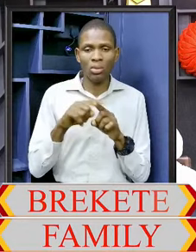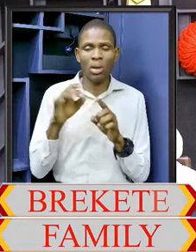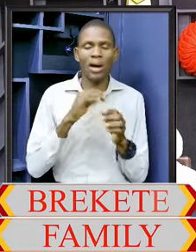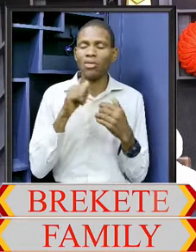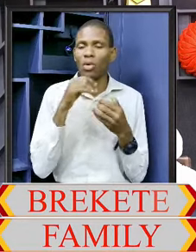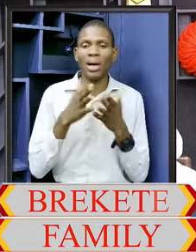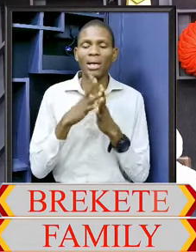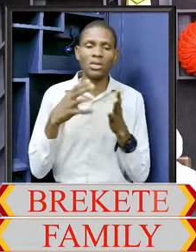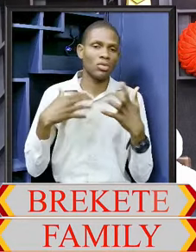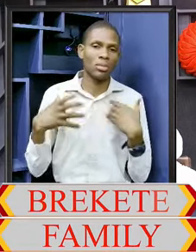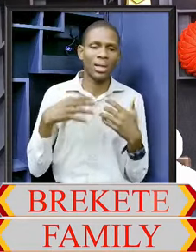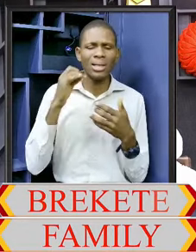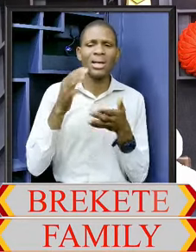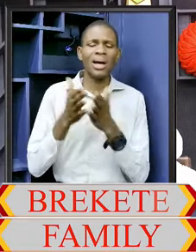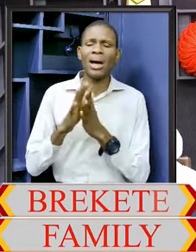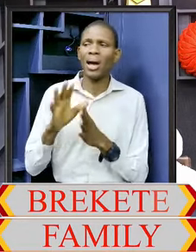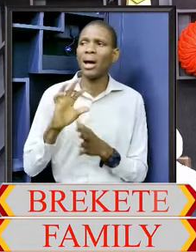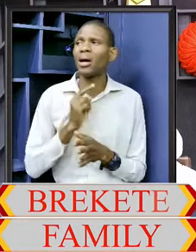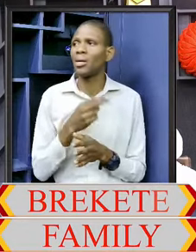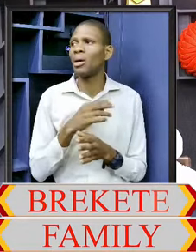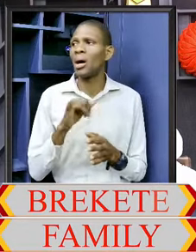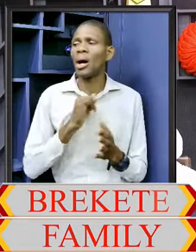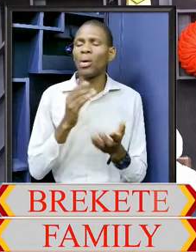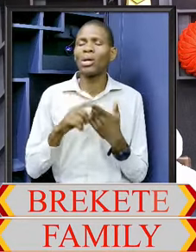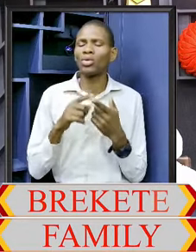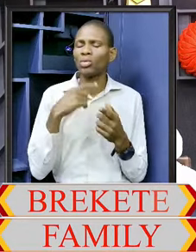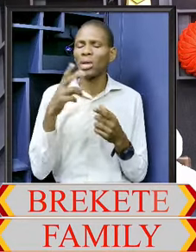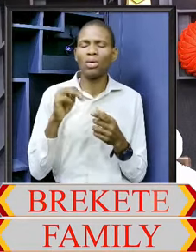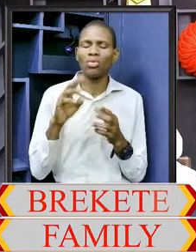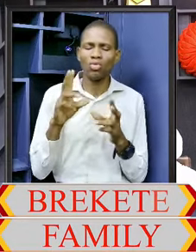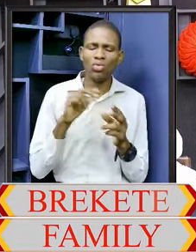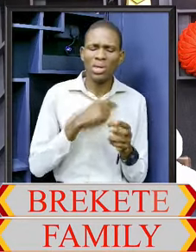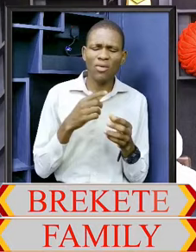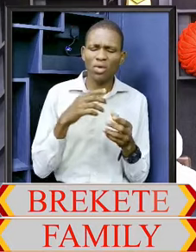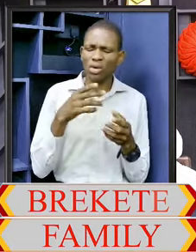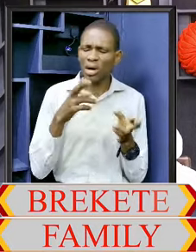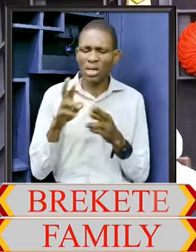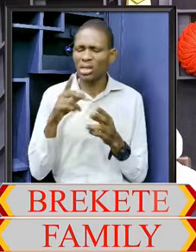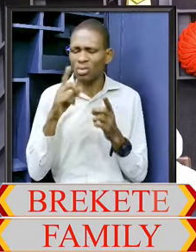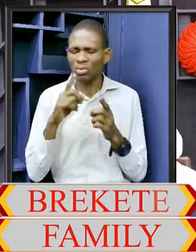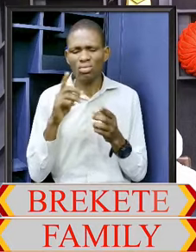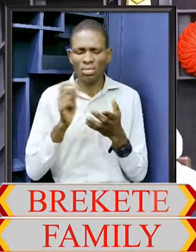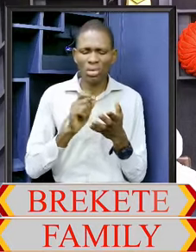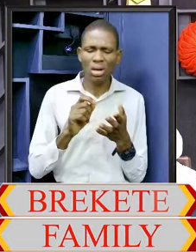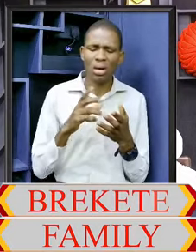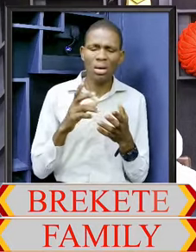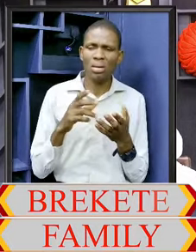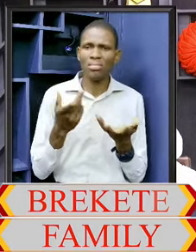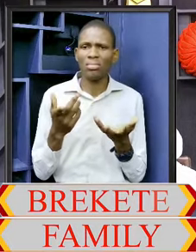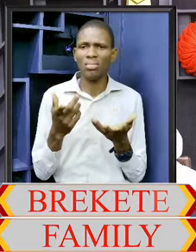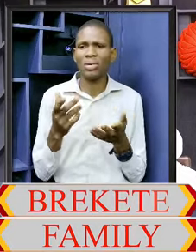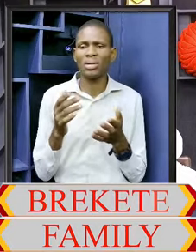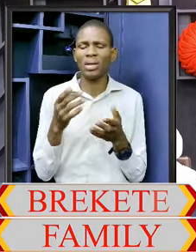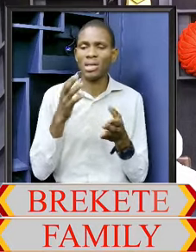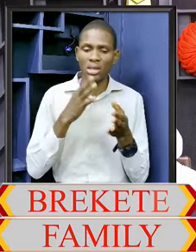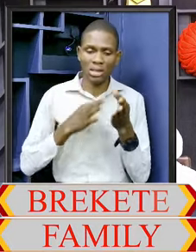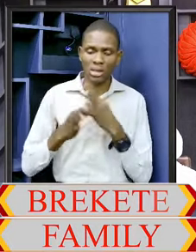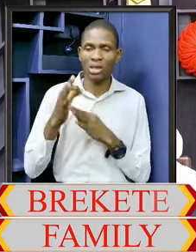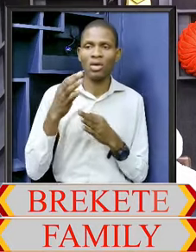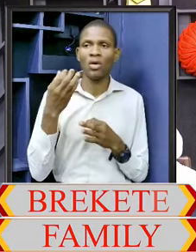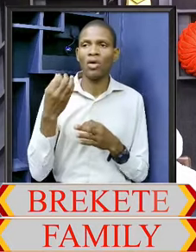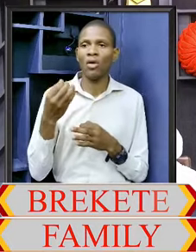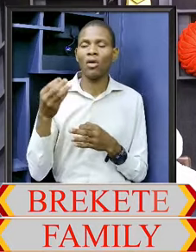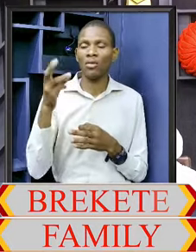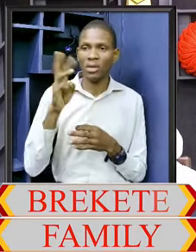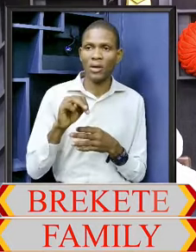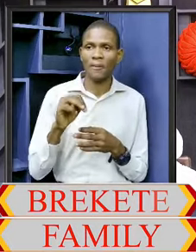complainant, and he asked us. I wanted like, no, we have already spoken. He said, no, right. We have written. And instead of us, or instead